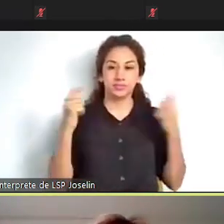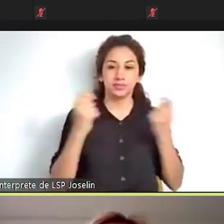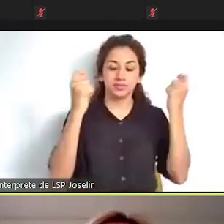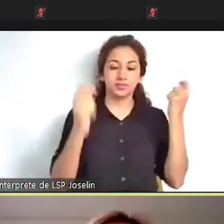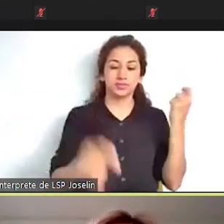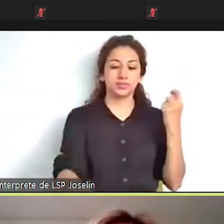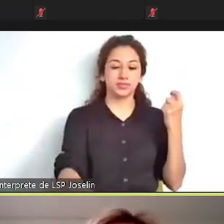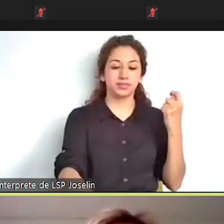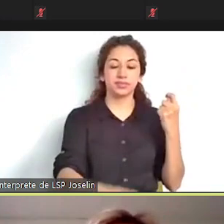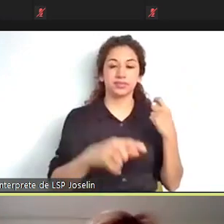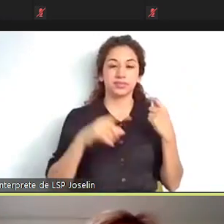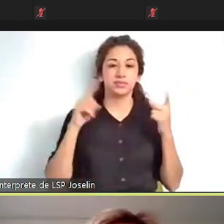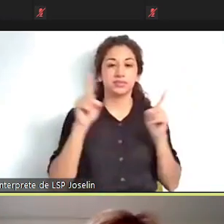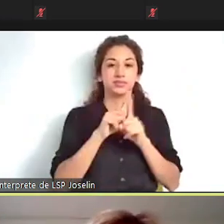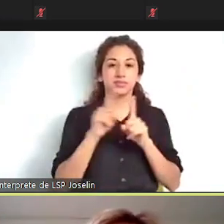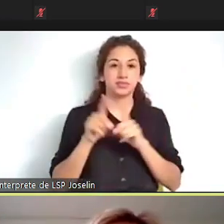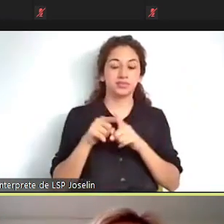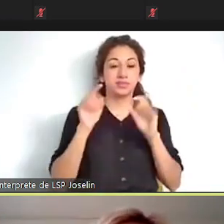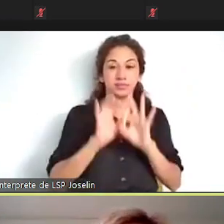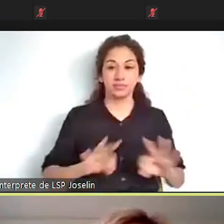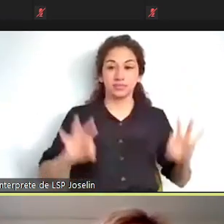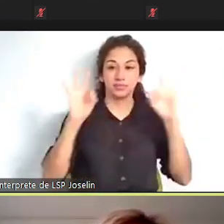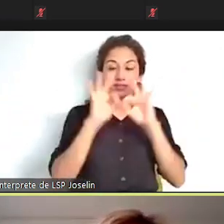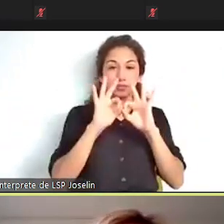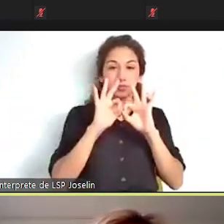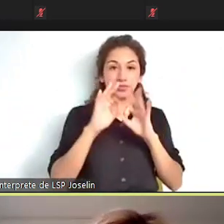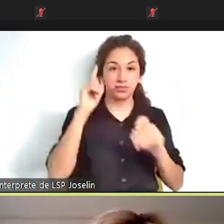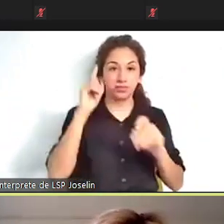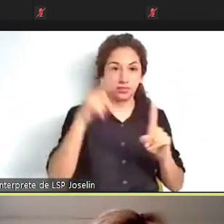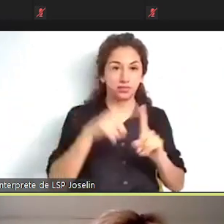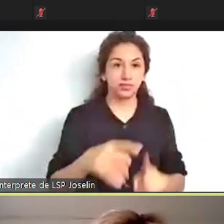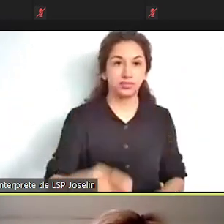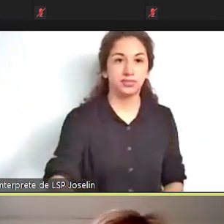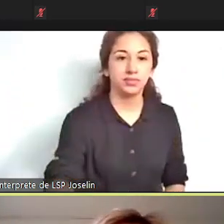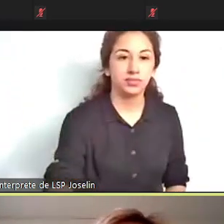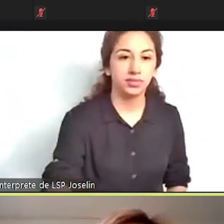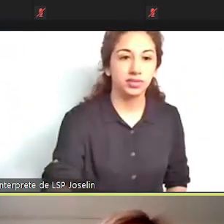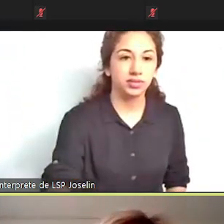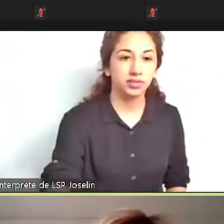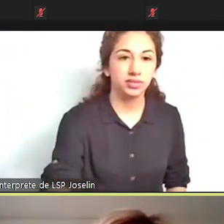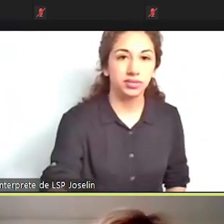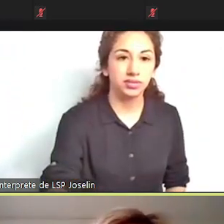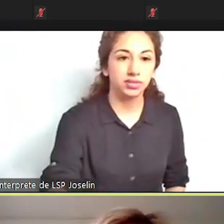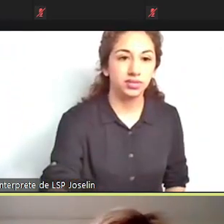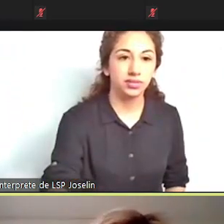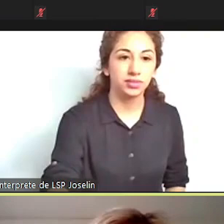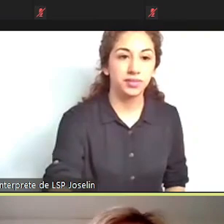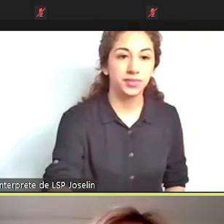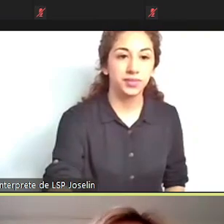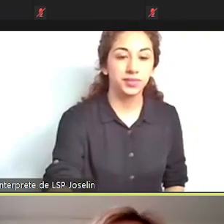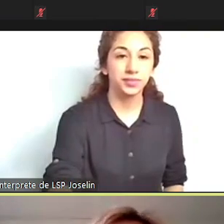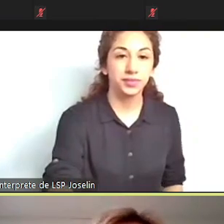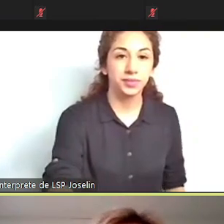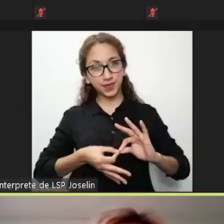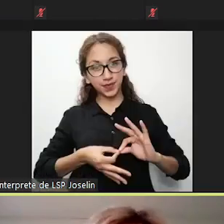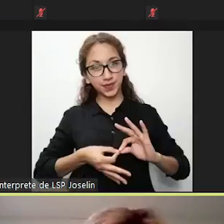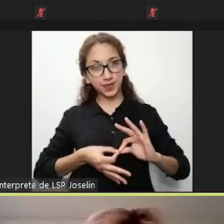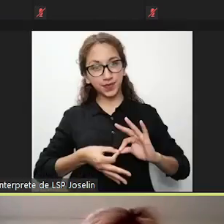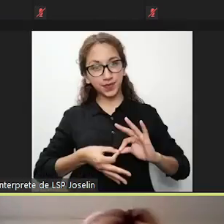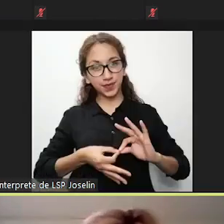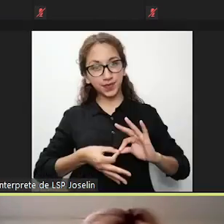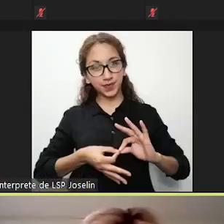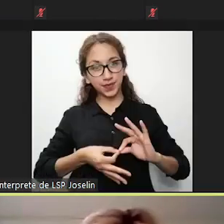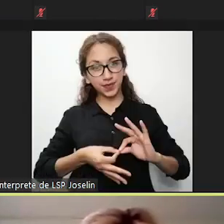is a moment to celebrate and it is an important achievement it is also opportunity to reflect under the new